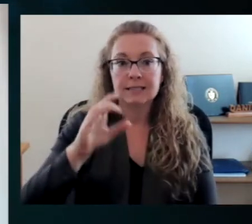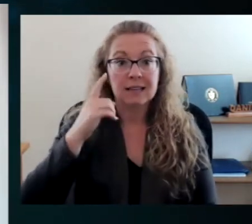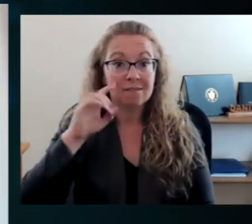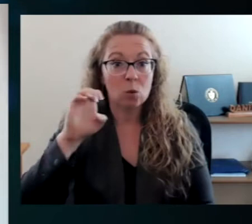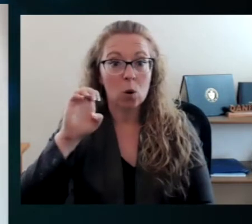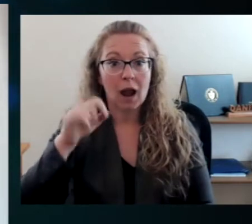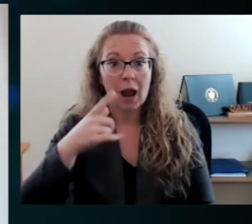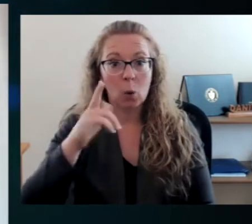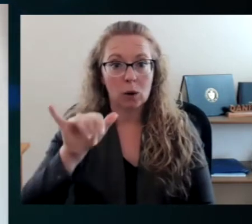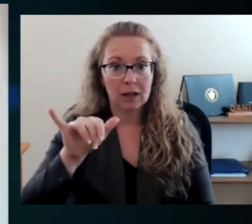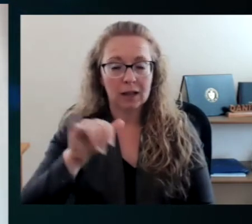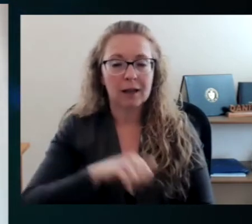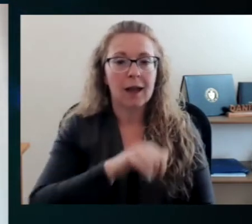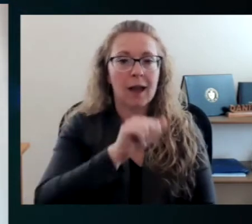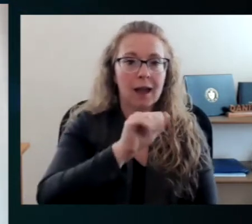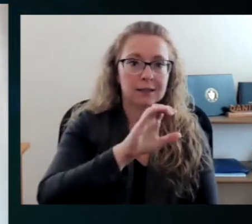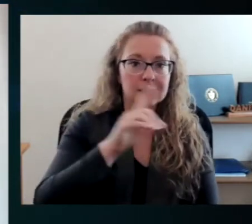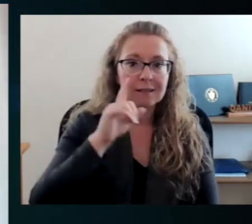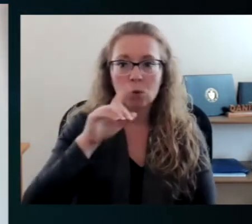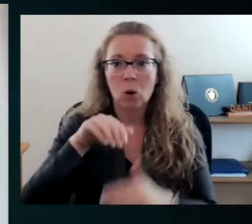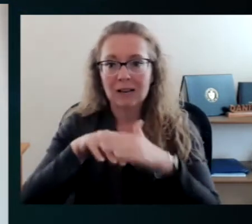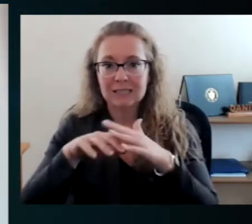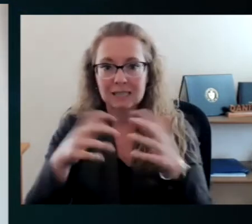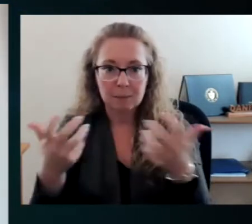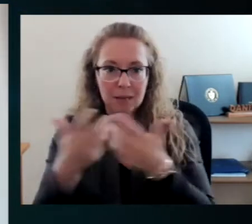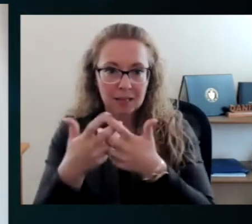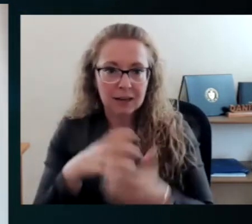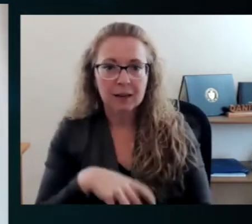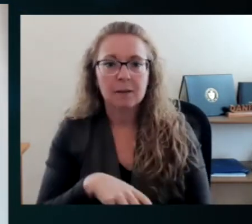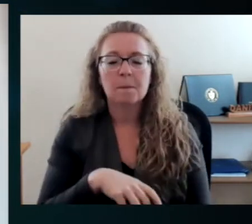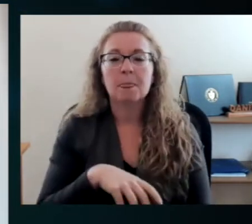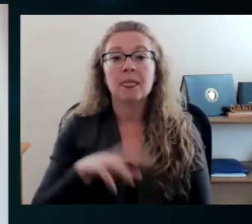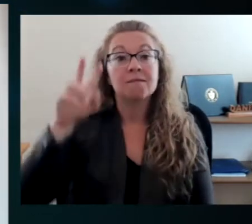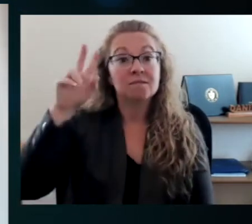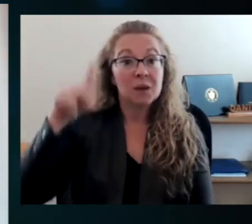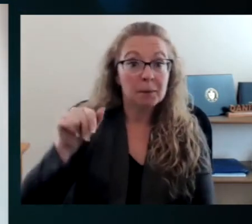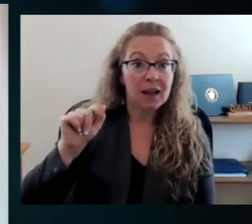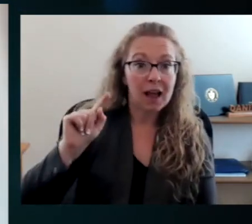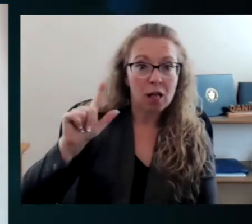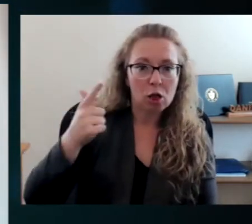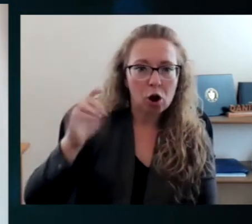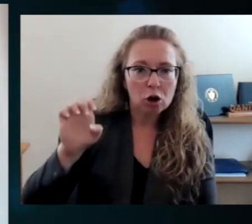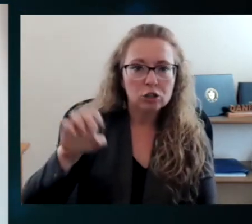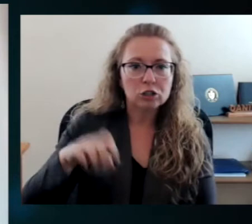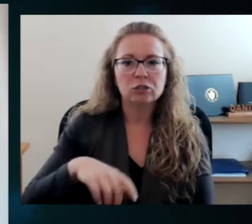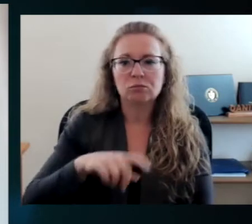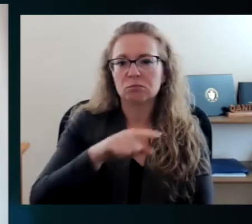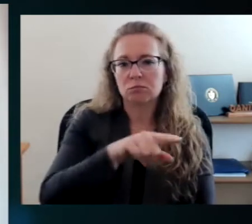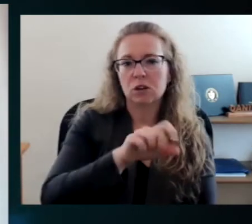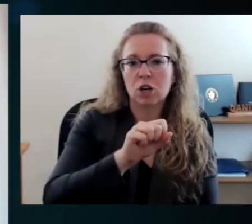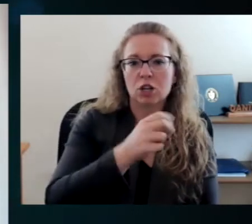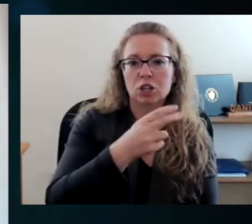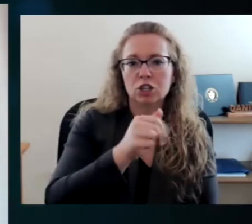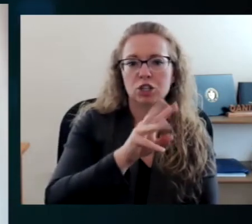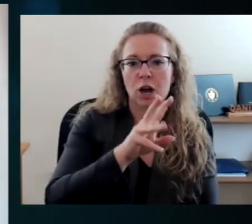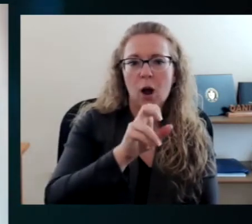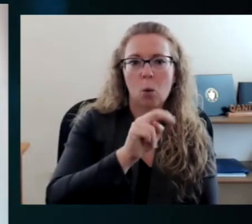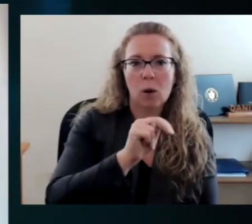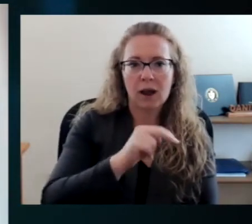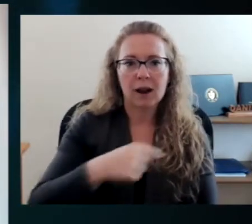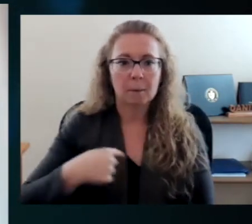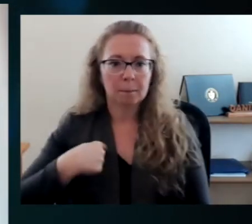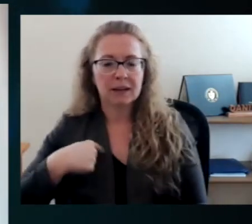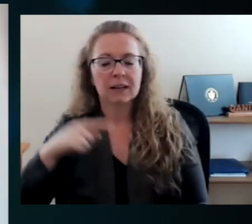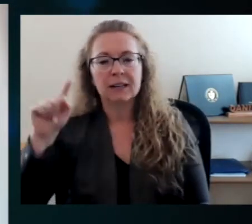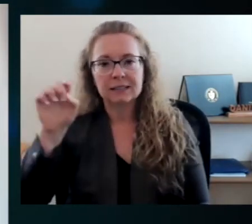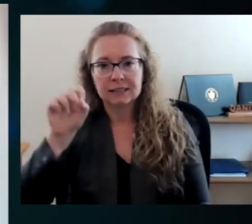ACs for Accessibility, the VPs at large, that's Shawen, and myself, Tess, who's VP Pubs. We